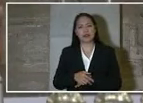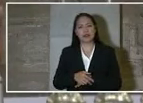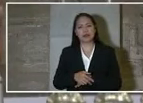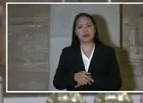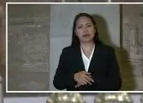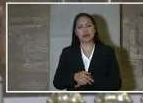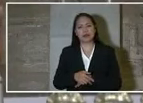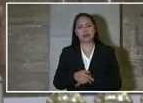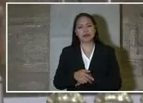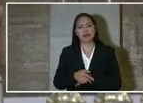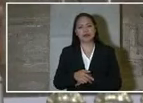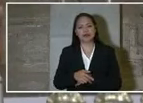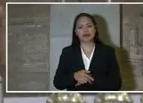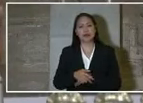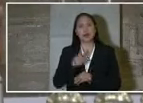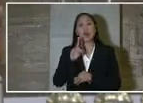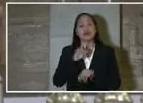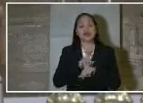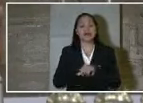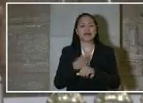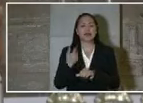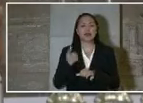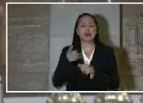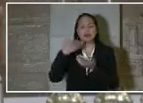Minsan po, mayroong lumapit sa akin.